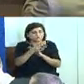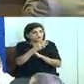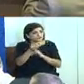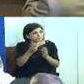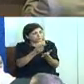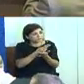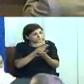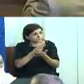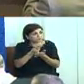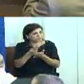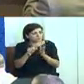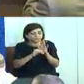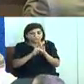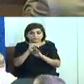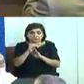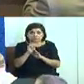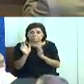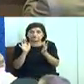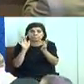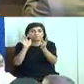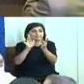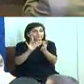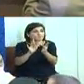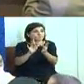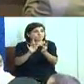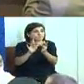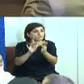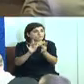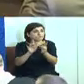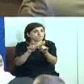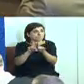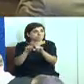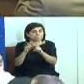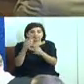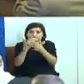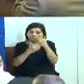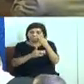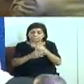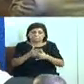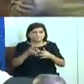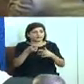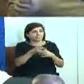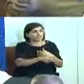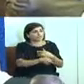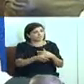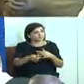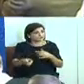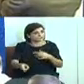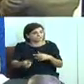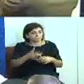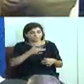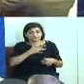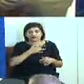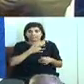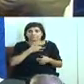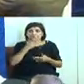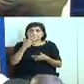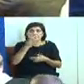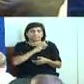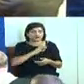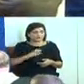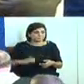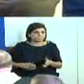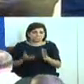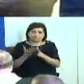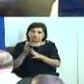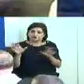holiness. We reach out as the hands, feet, and heart of Christ through acts of